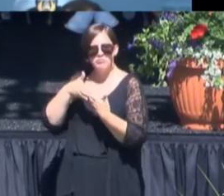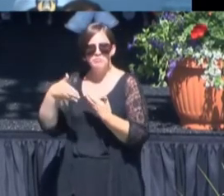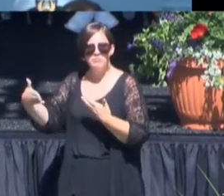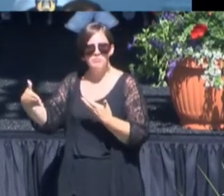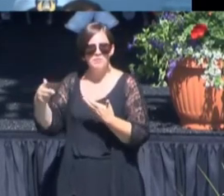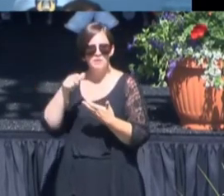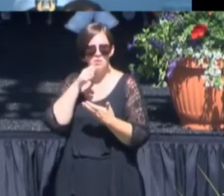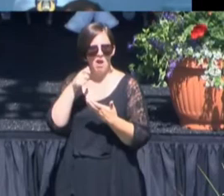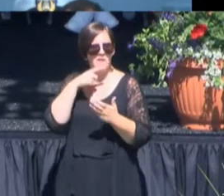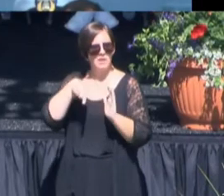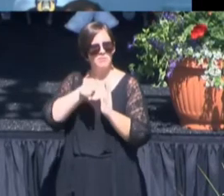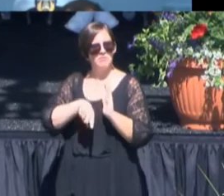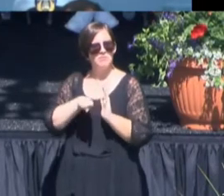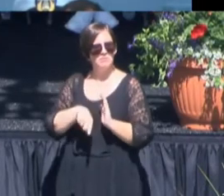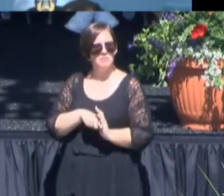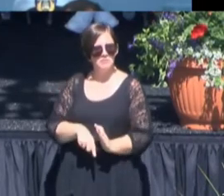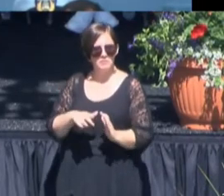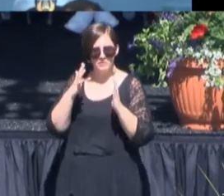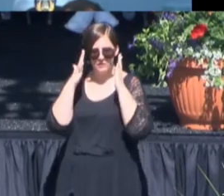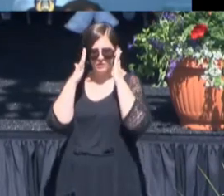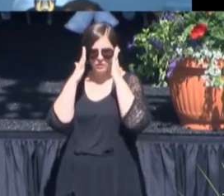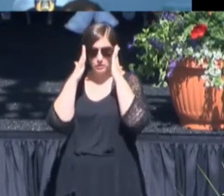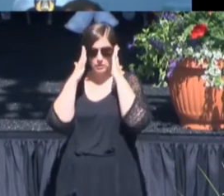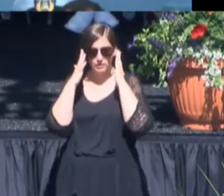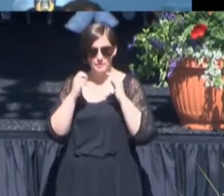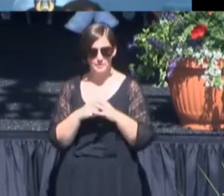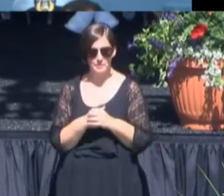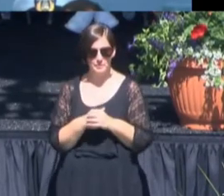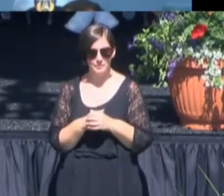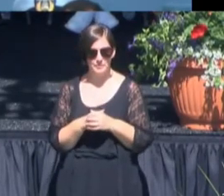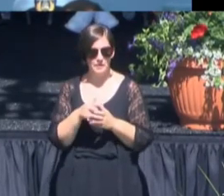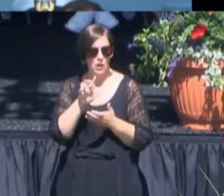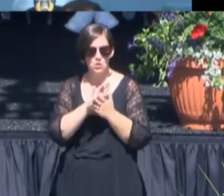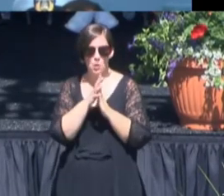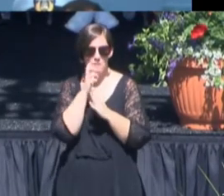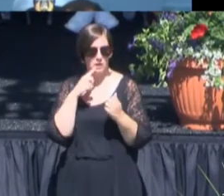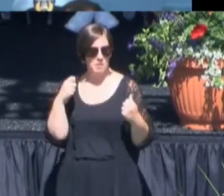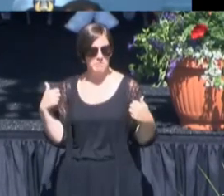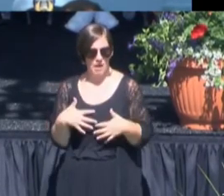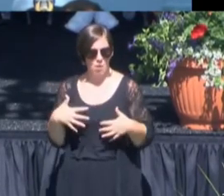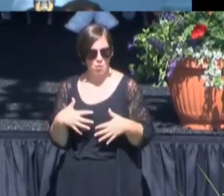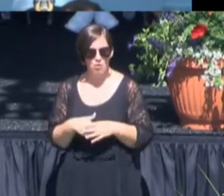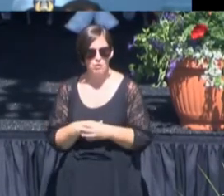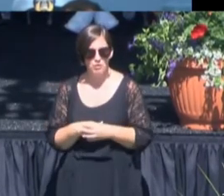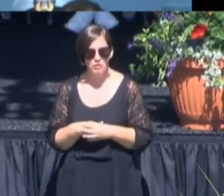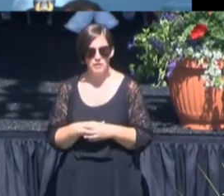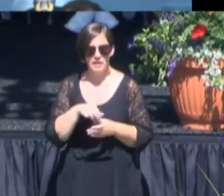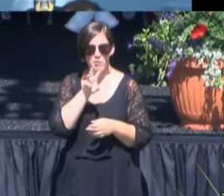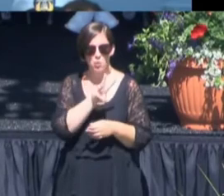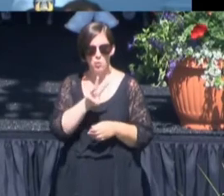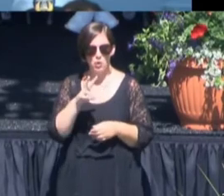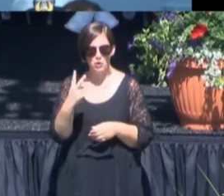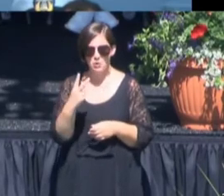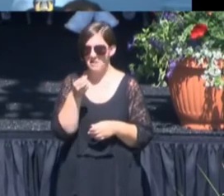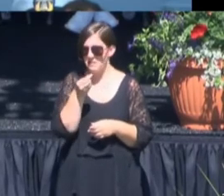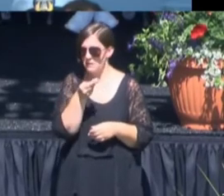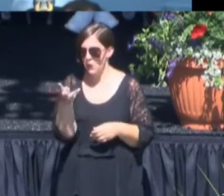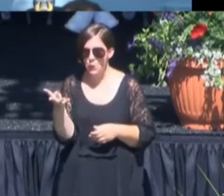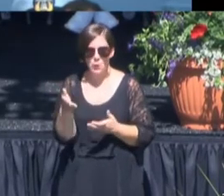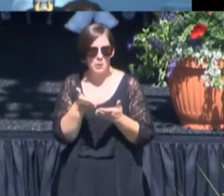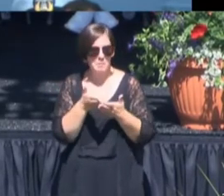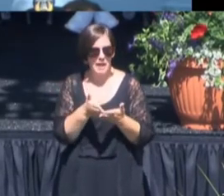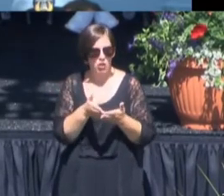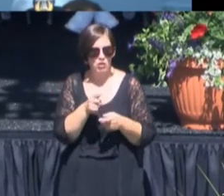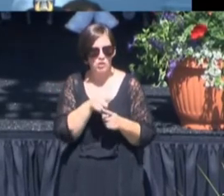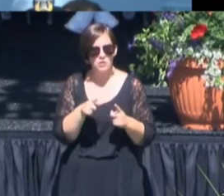cynicism, which is just another word in the armed services for cowardice. In World War II, few mariners lived this